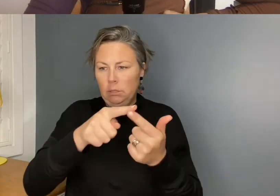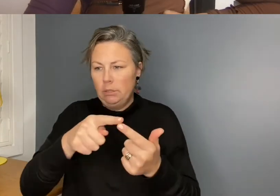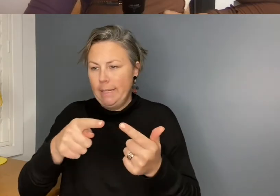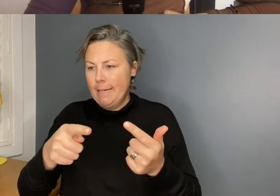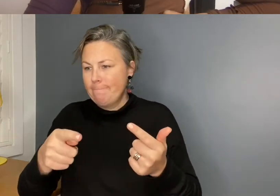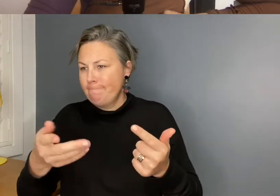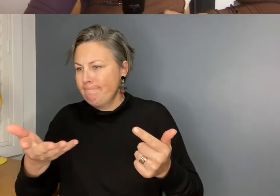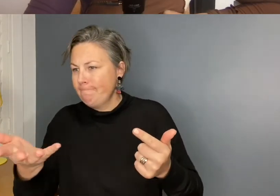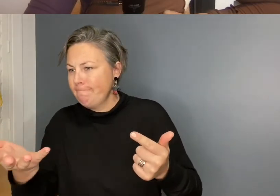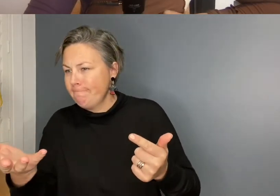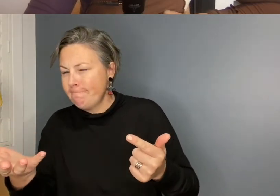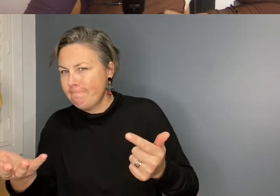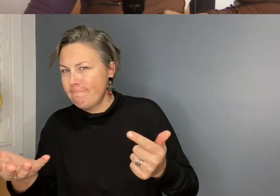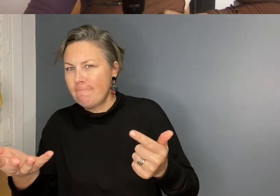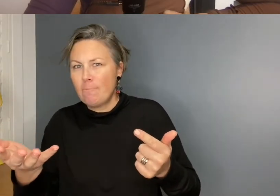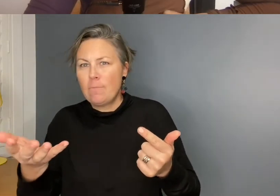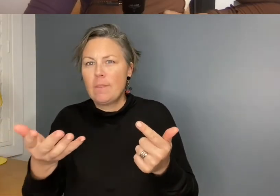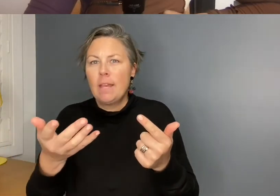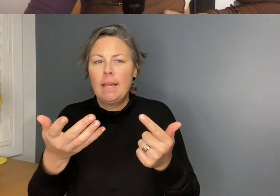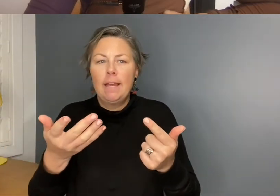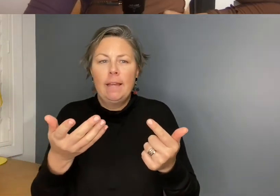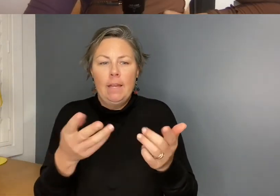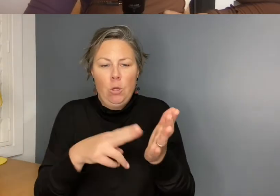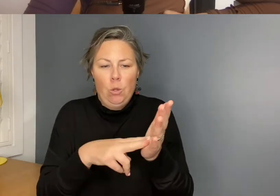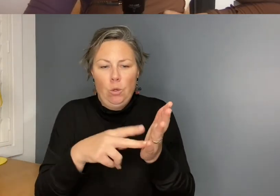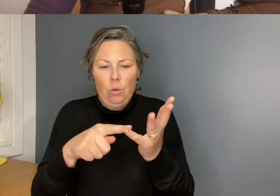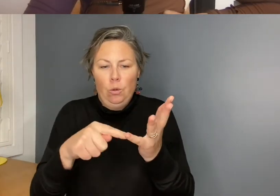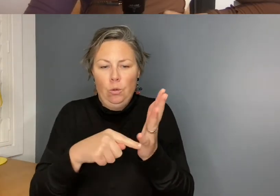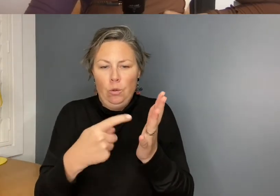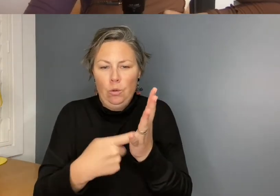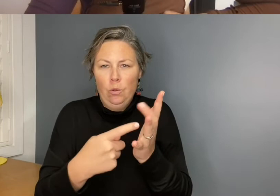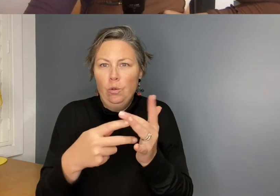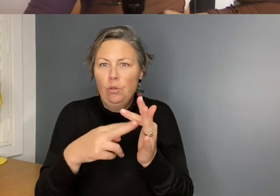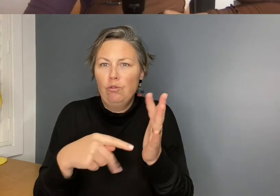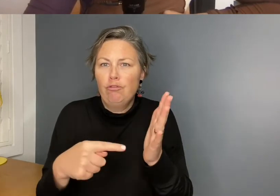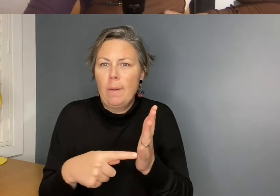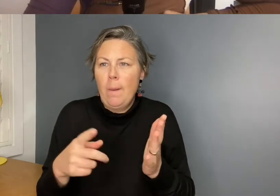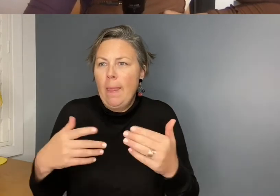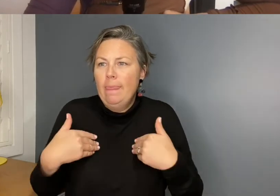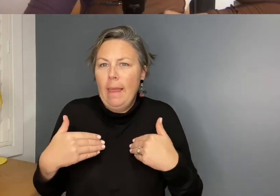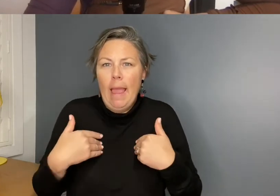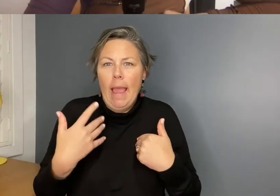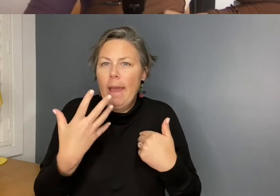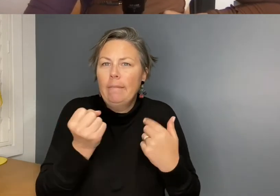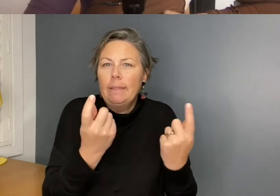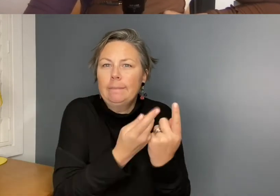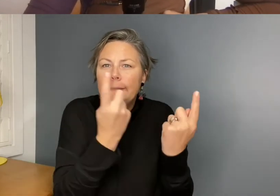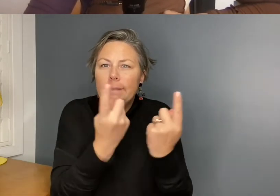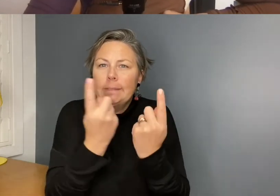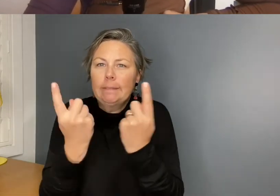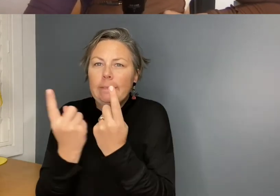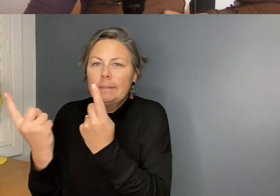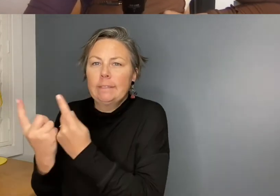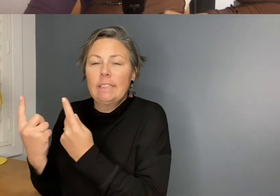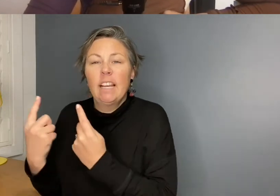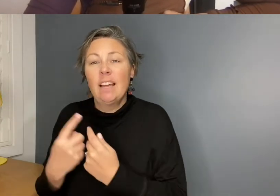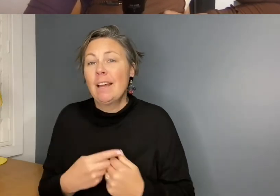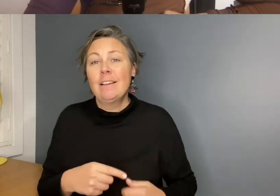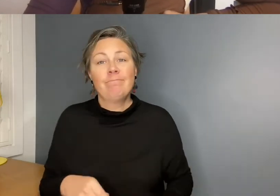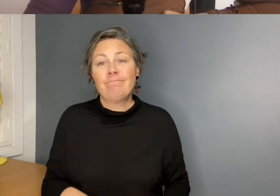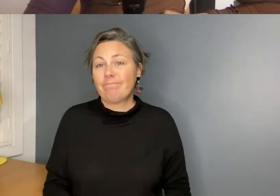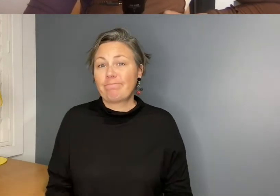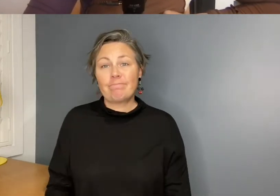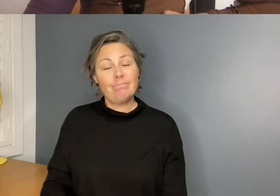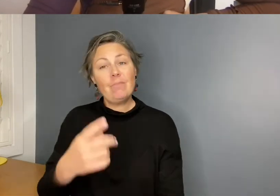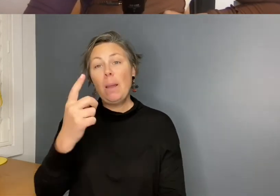different nutrients and foods are what work best. And, it's the only diet that's been proven in the